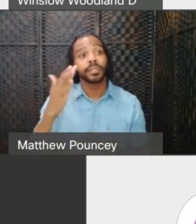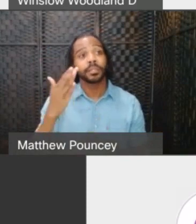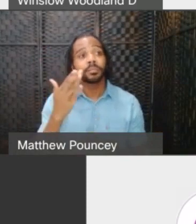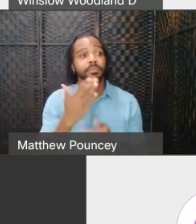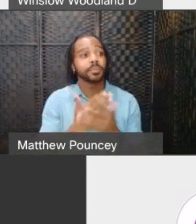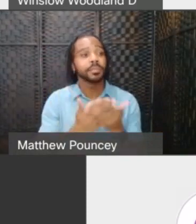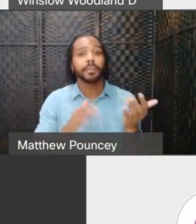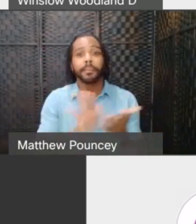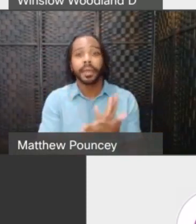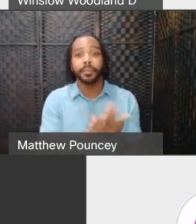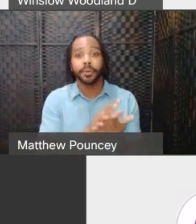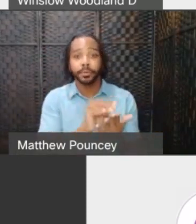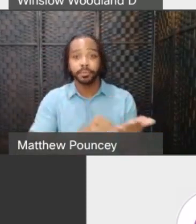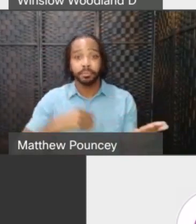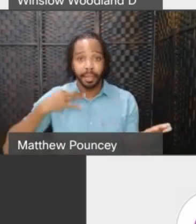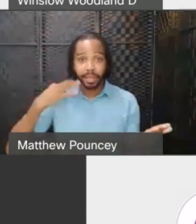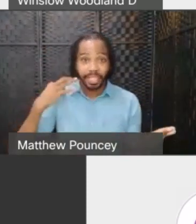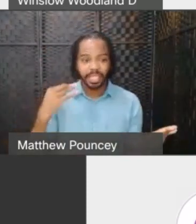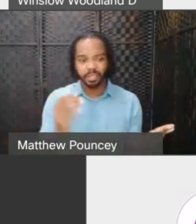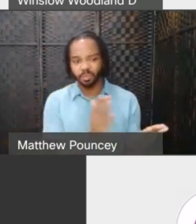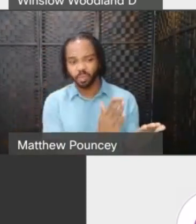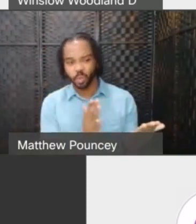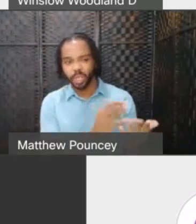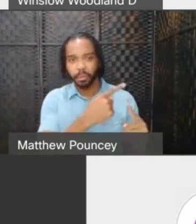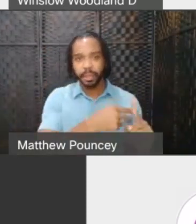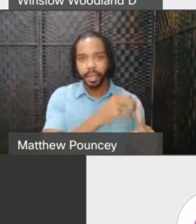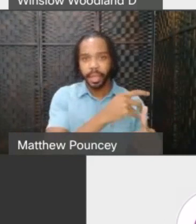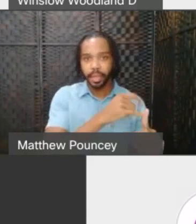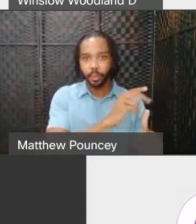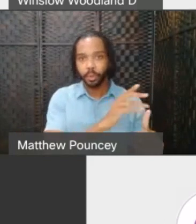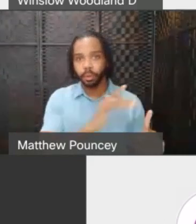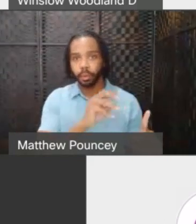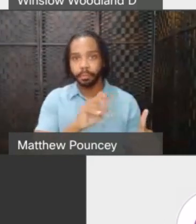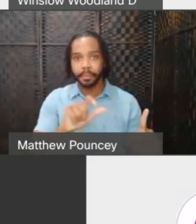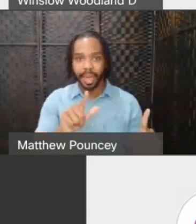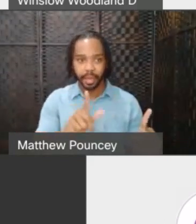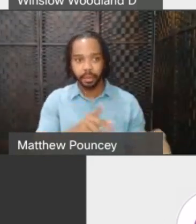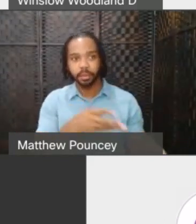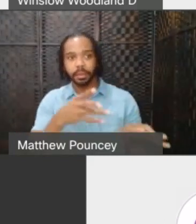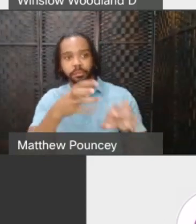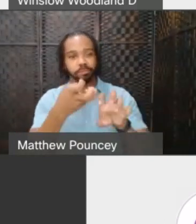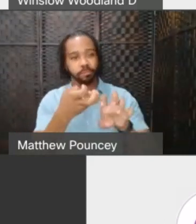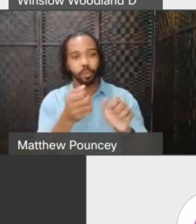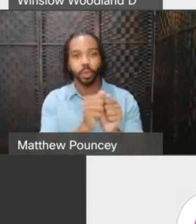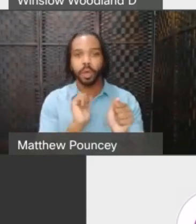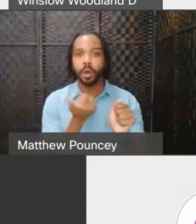between April and May were caught up in our transition to the online application